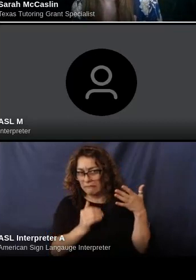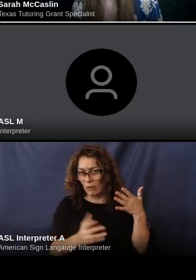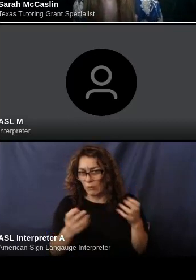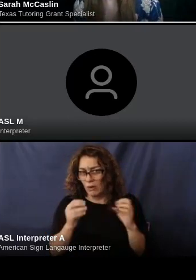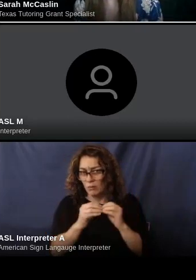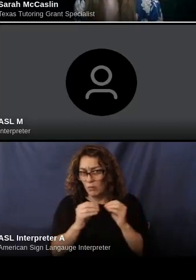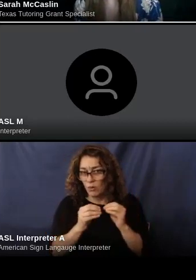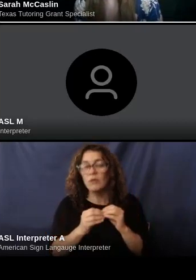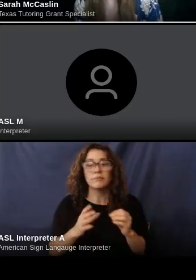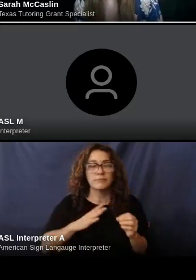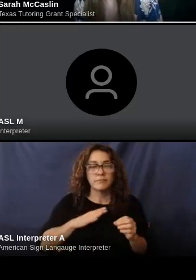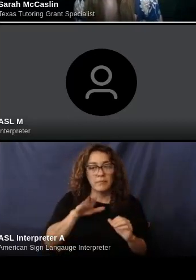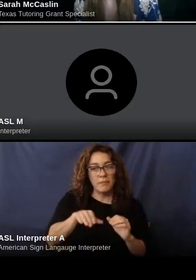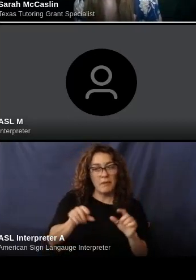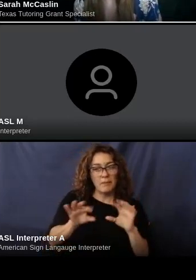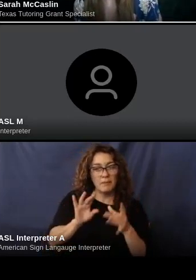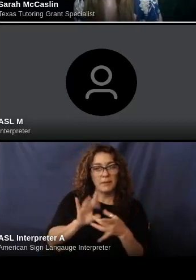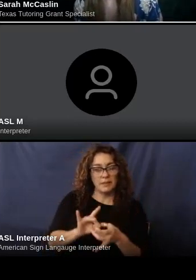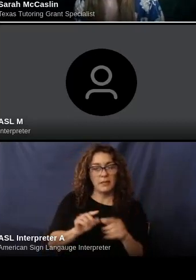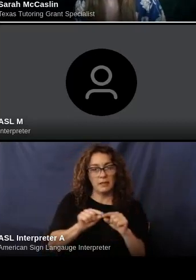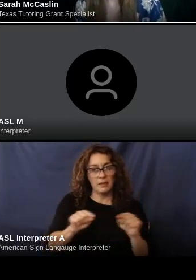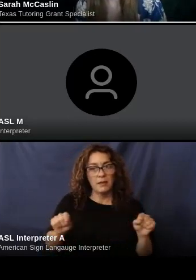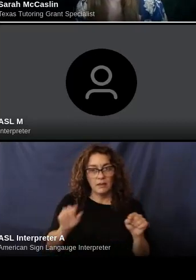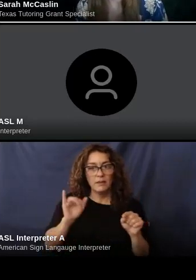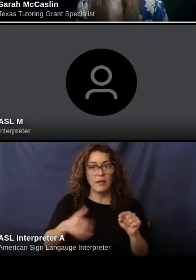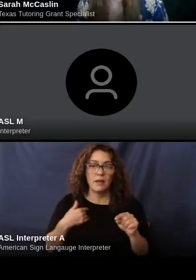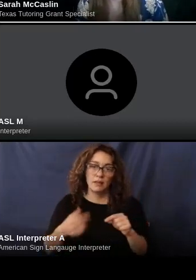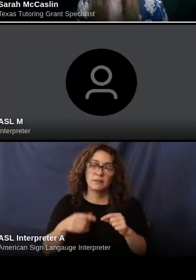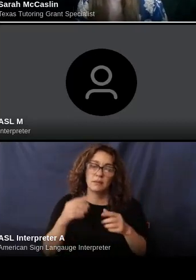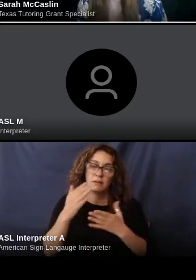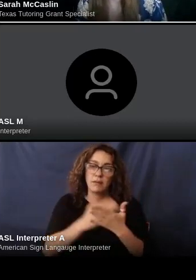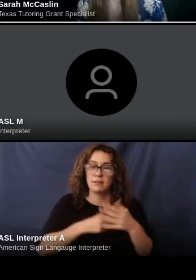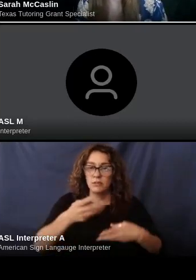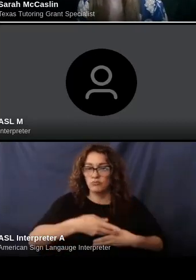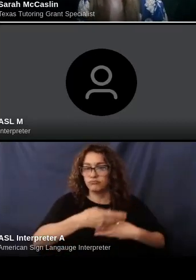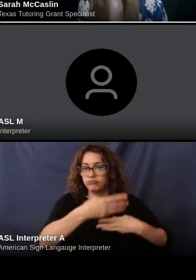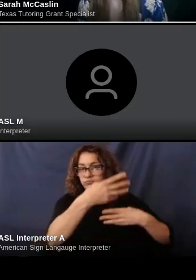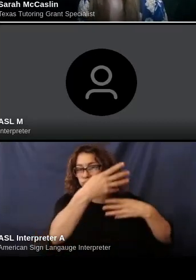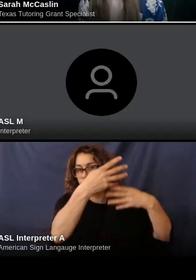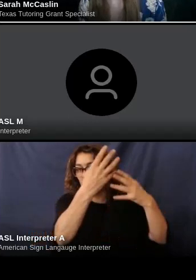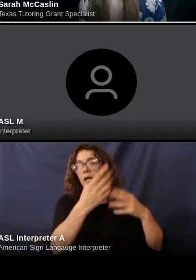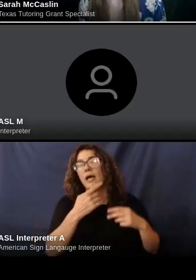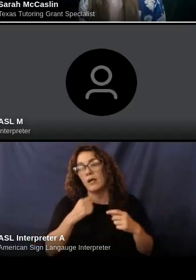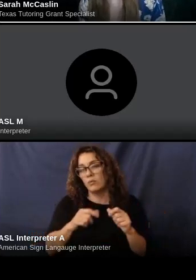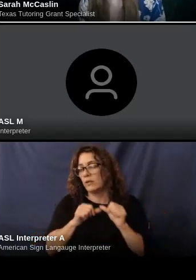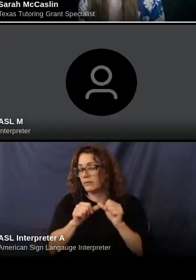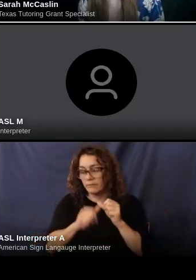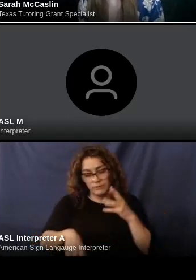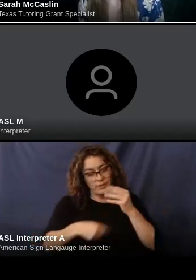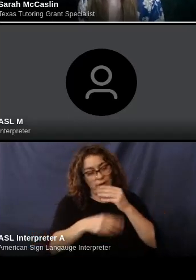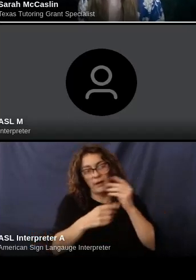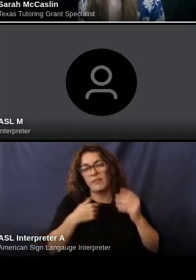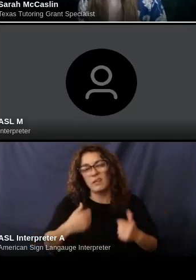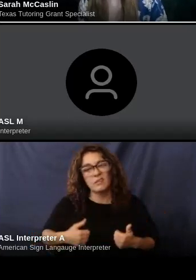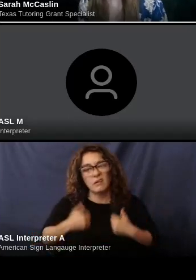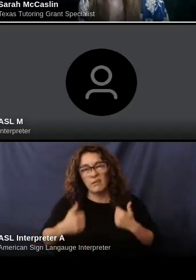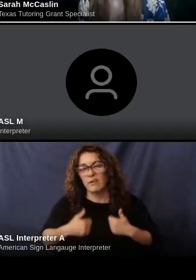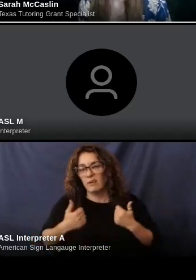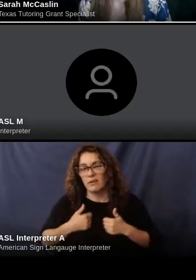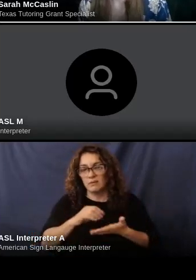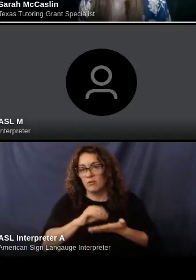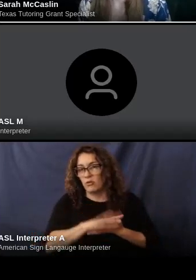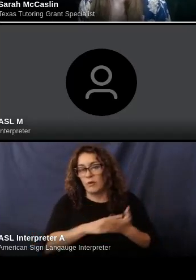it is updated on a rolling basis. So as we have conversations with ESCs who are having conversations with you